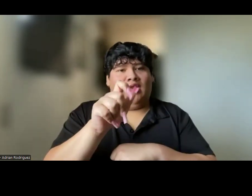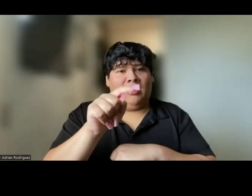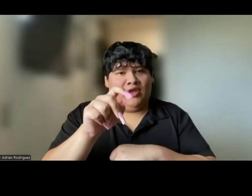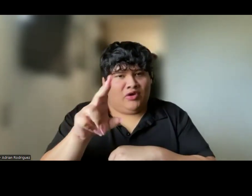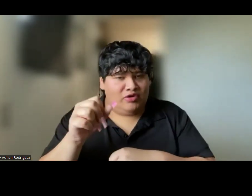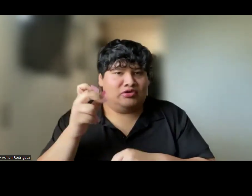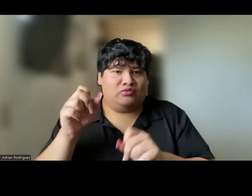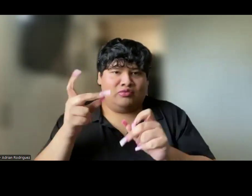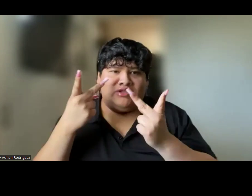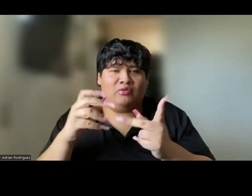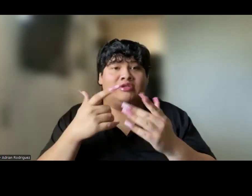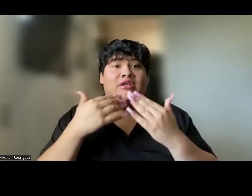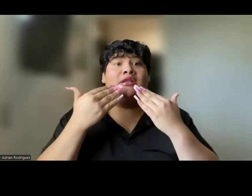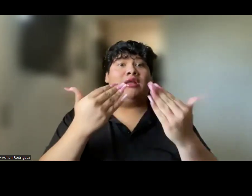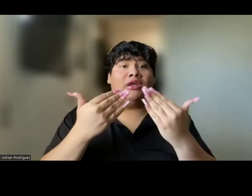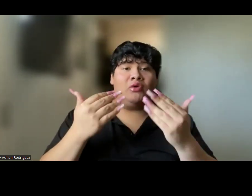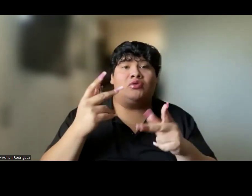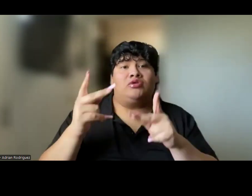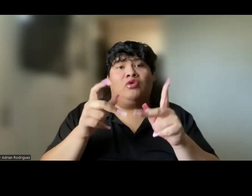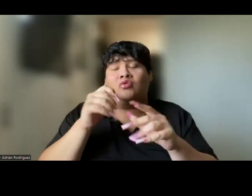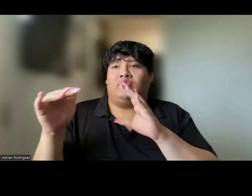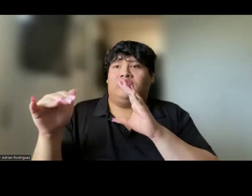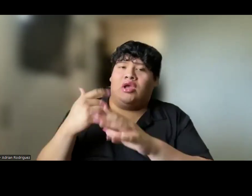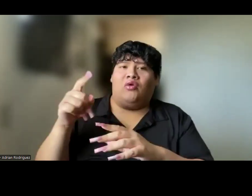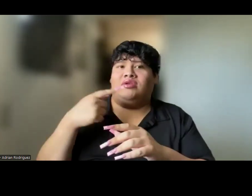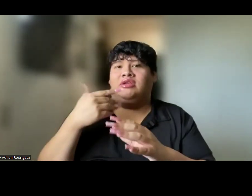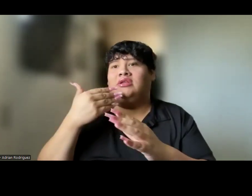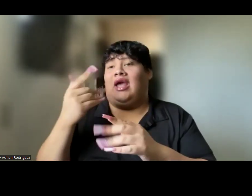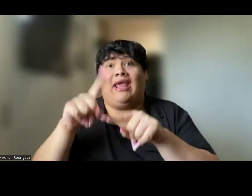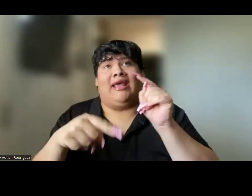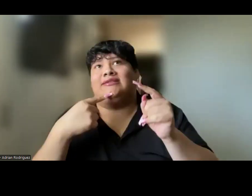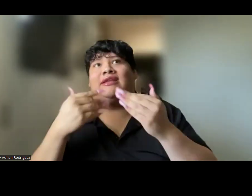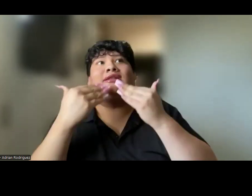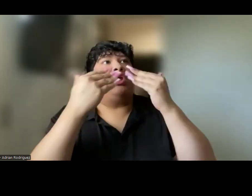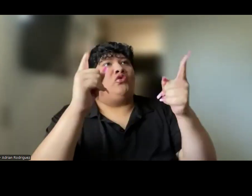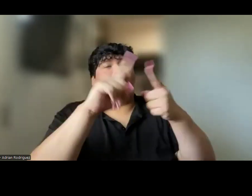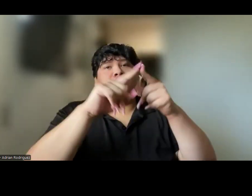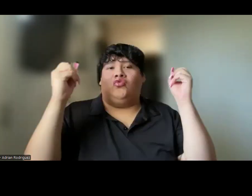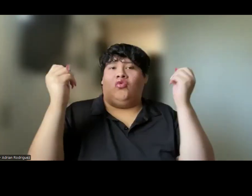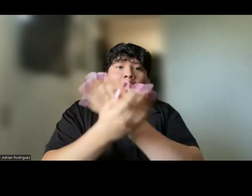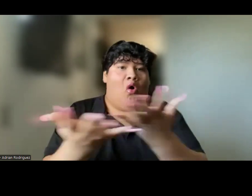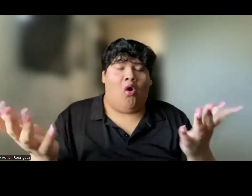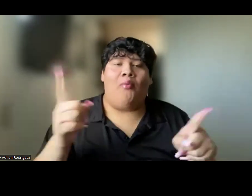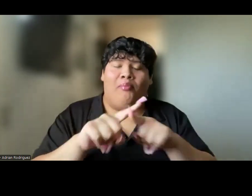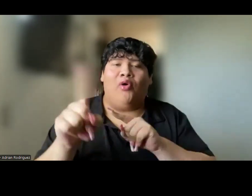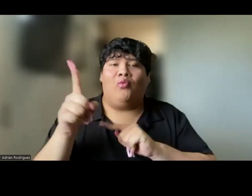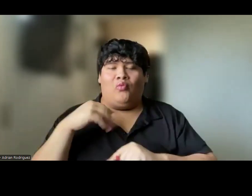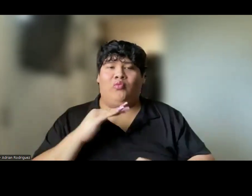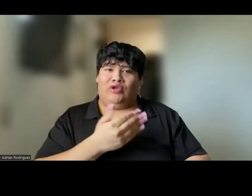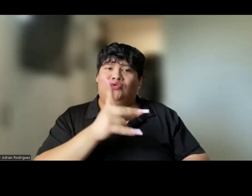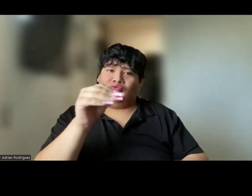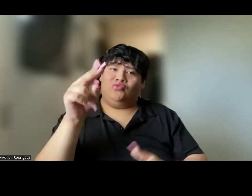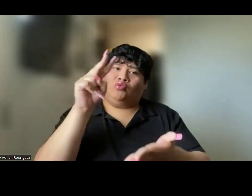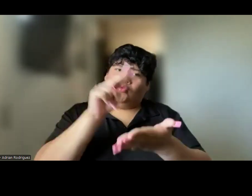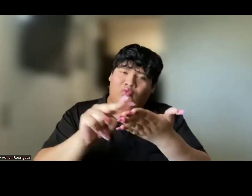I usually say thank you to whoever the lead person that sent it to me. I can't send thank you to everybody on the letters. But we do read them. So